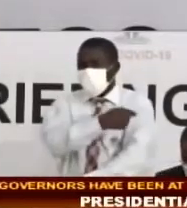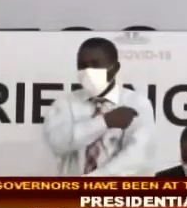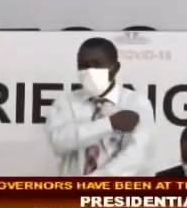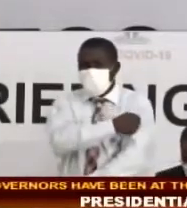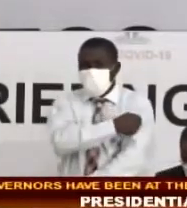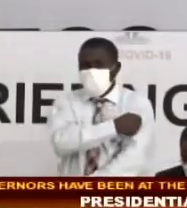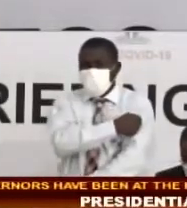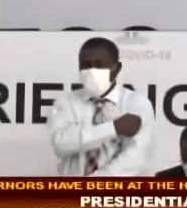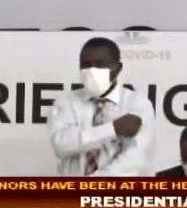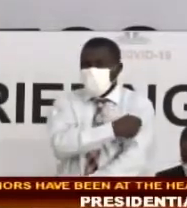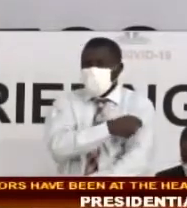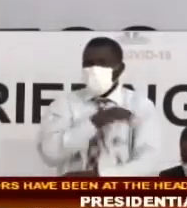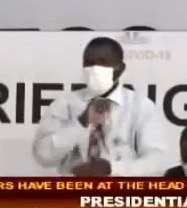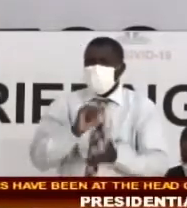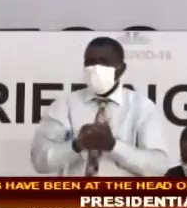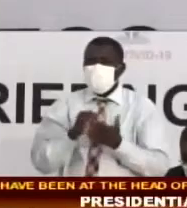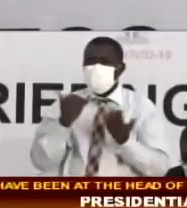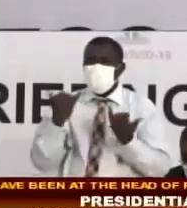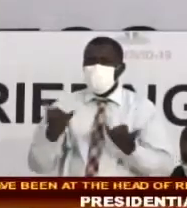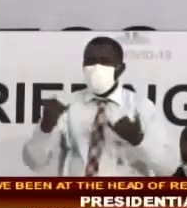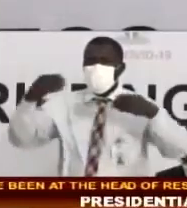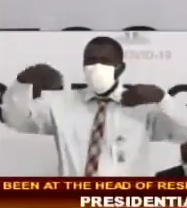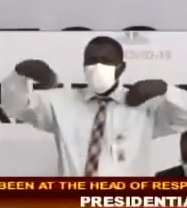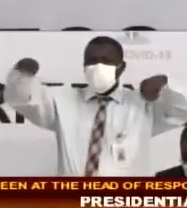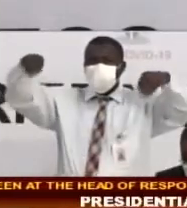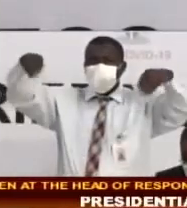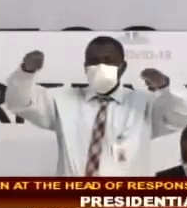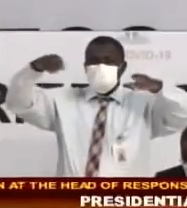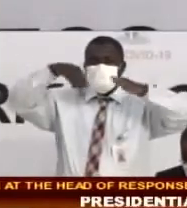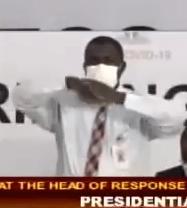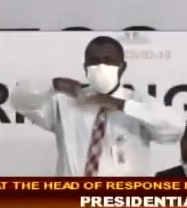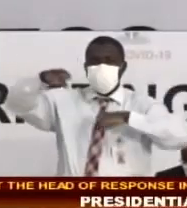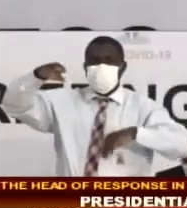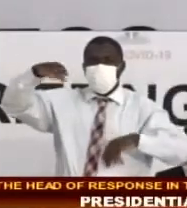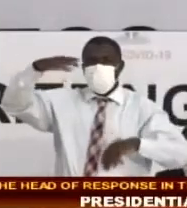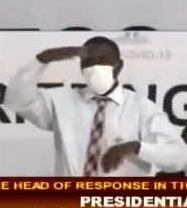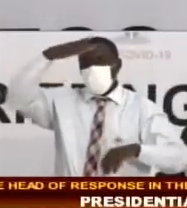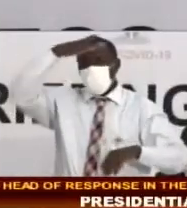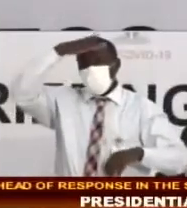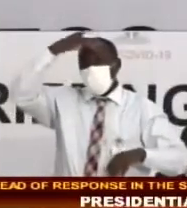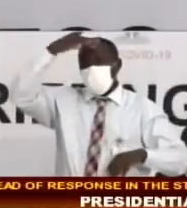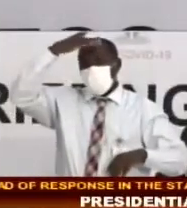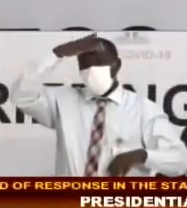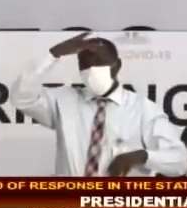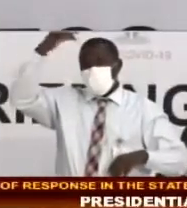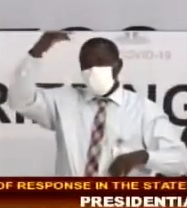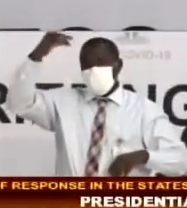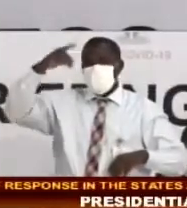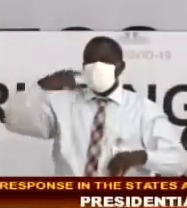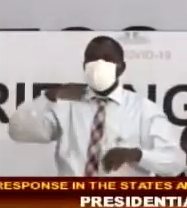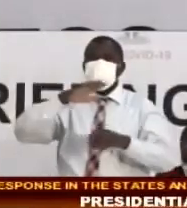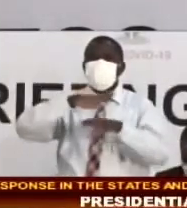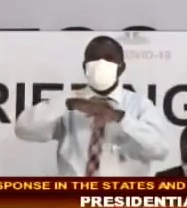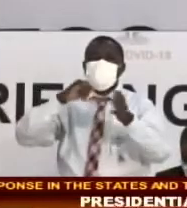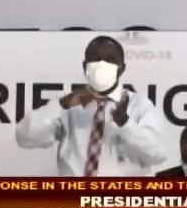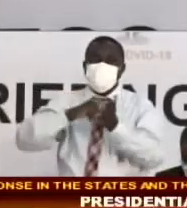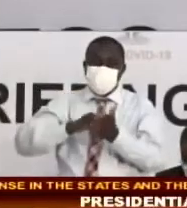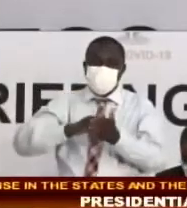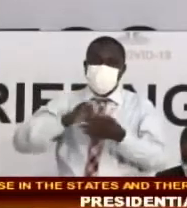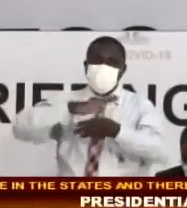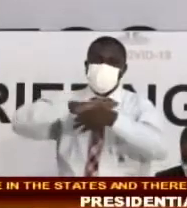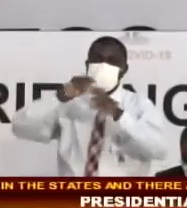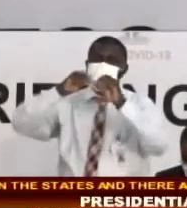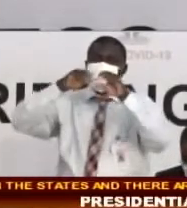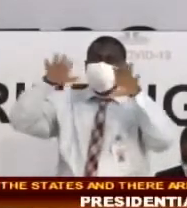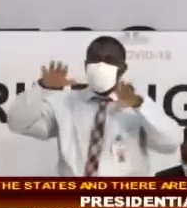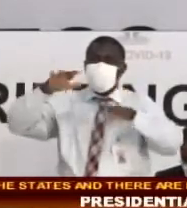being hawked in Kano, which is called COVID-19 vaccine. It's